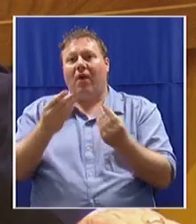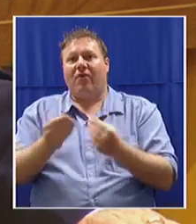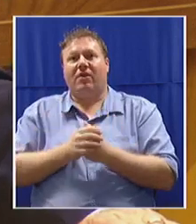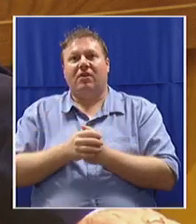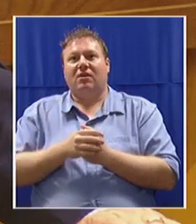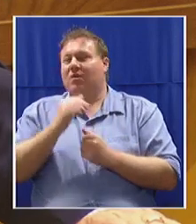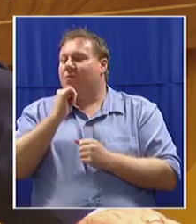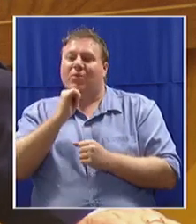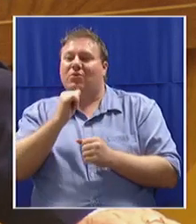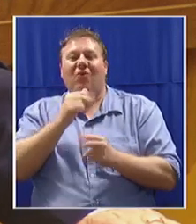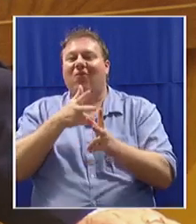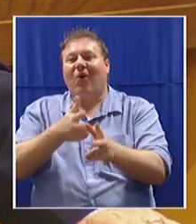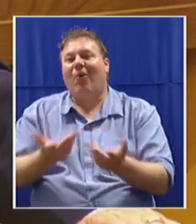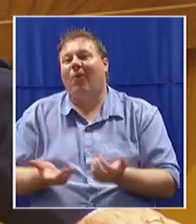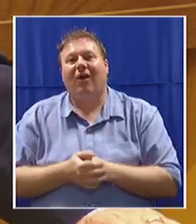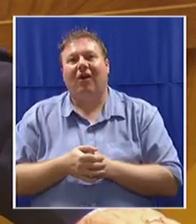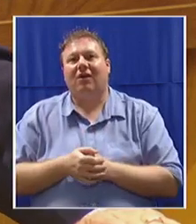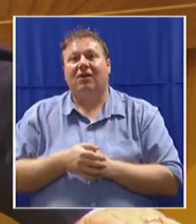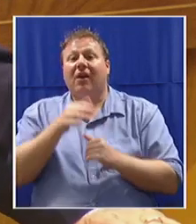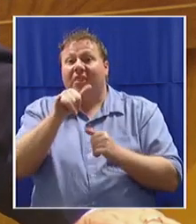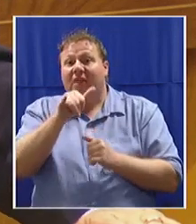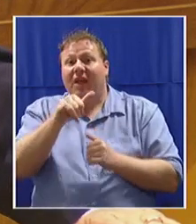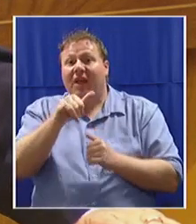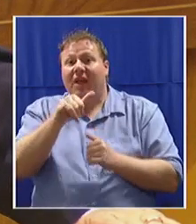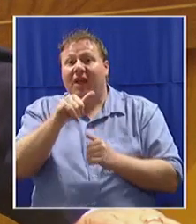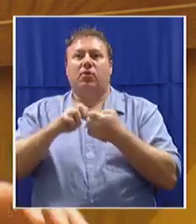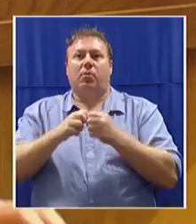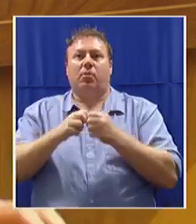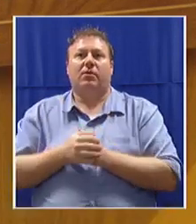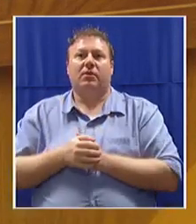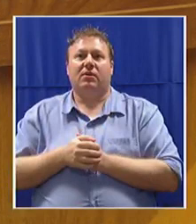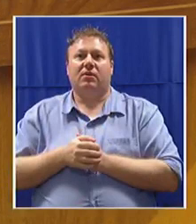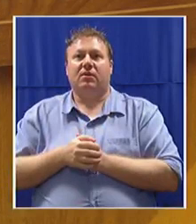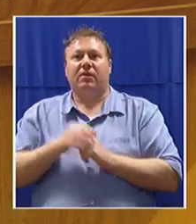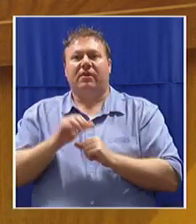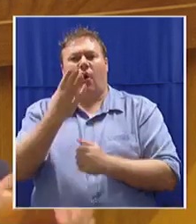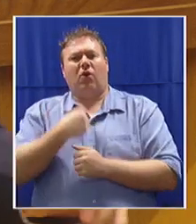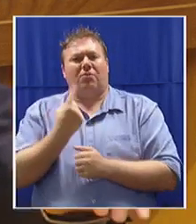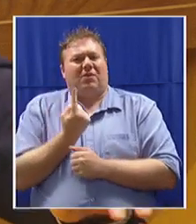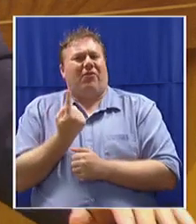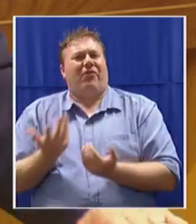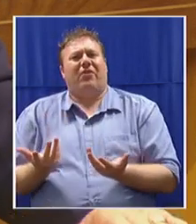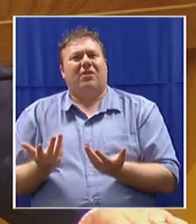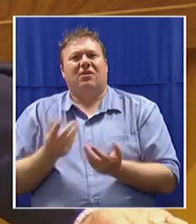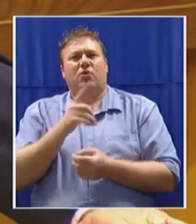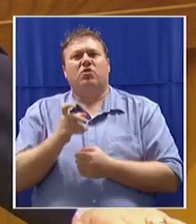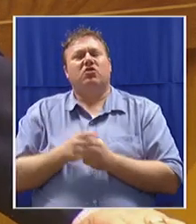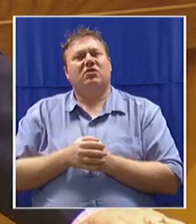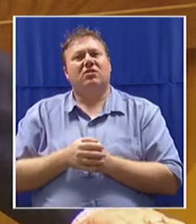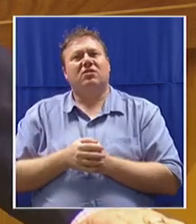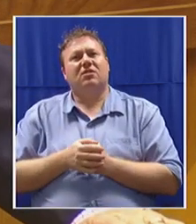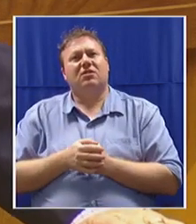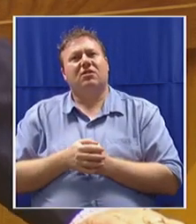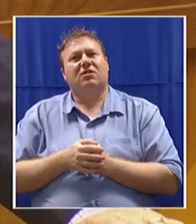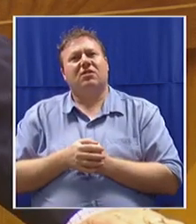we do not enforce it. That's part of the problem. En dan vra ek myself die vraag af. Hoekom sal